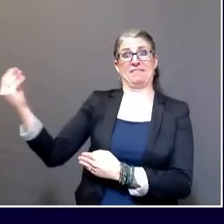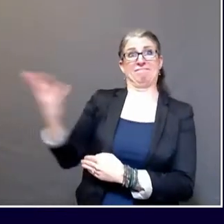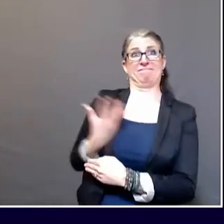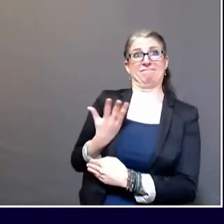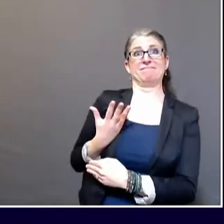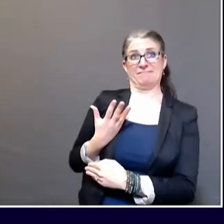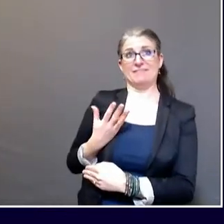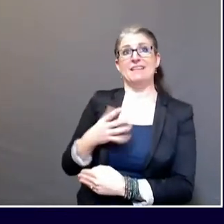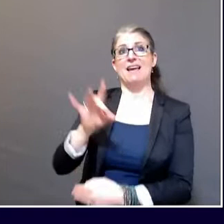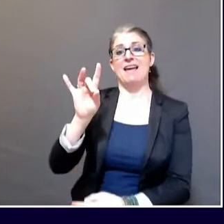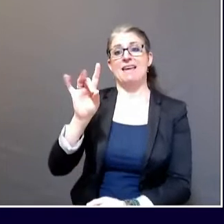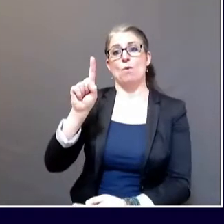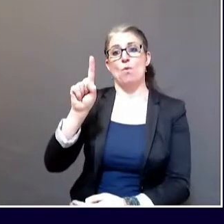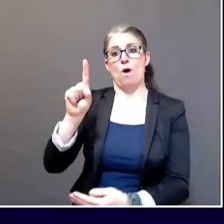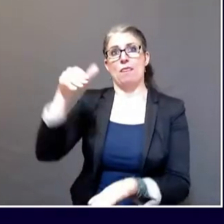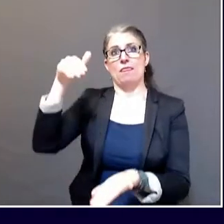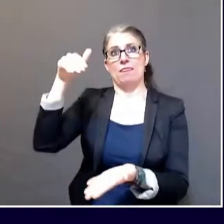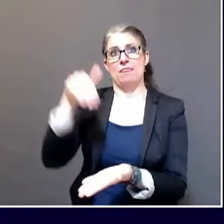of